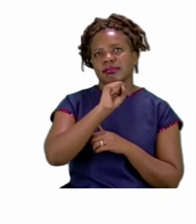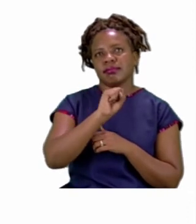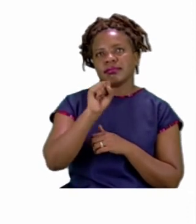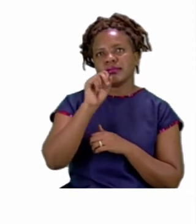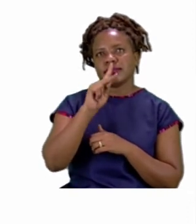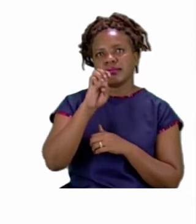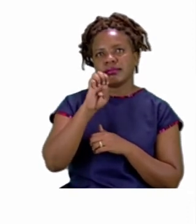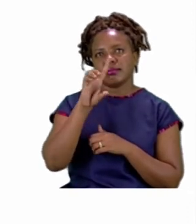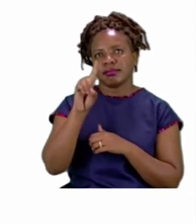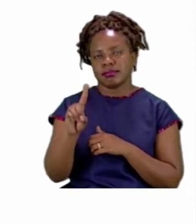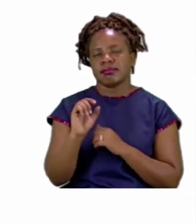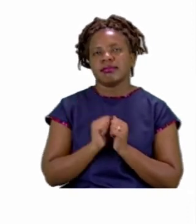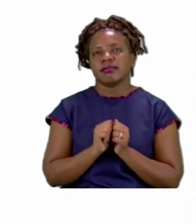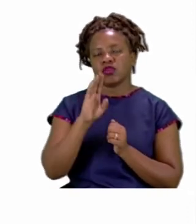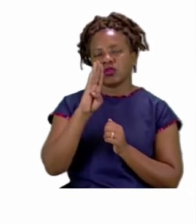boy,